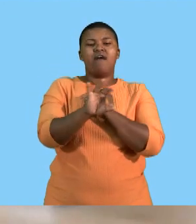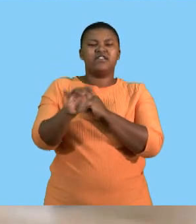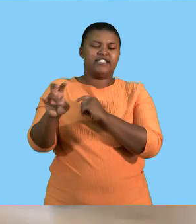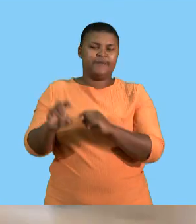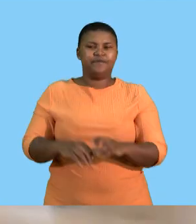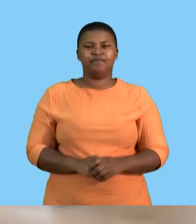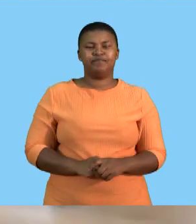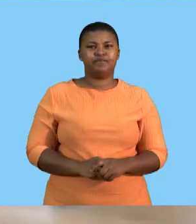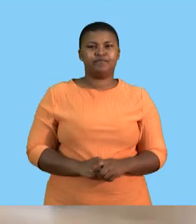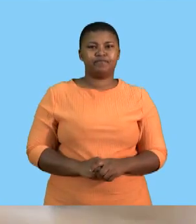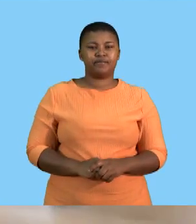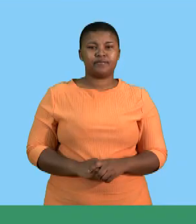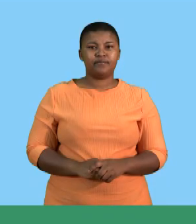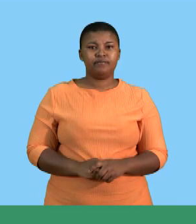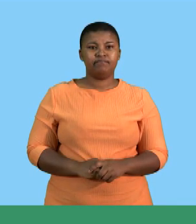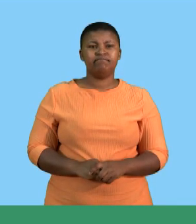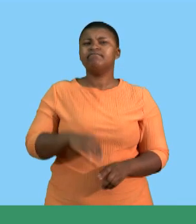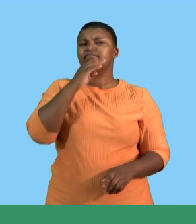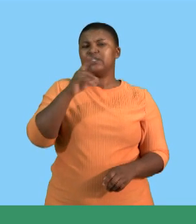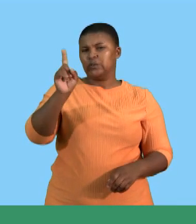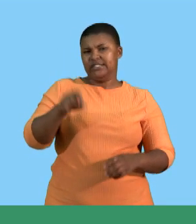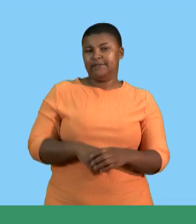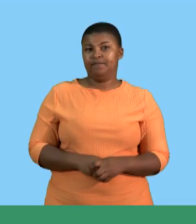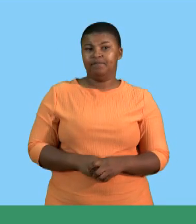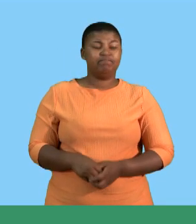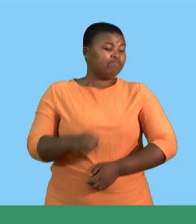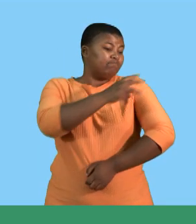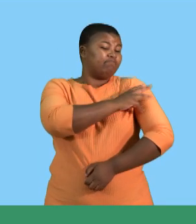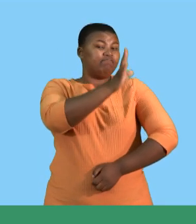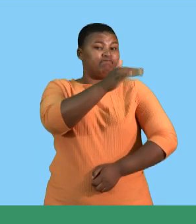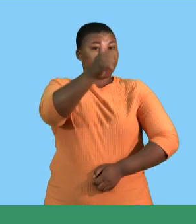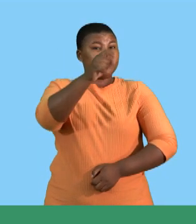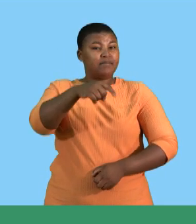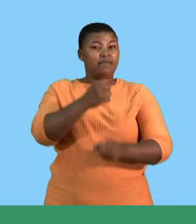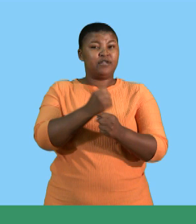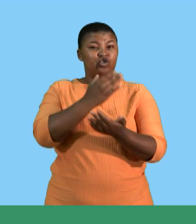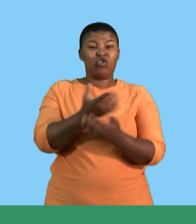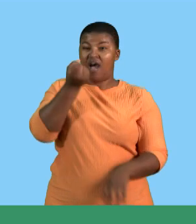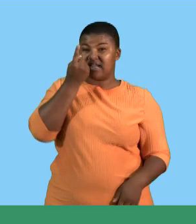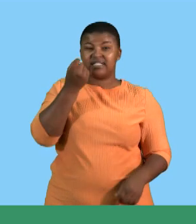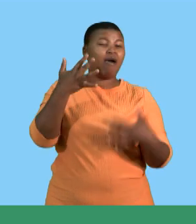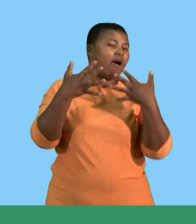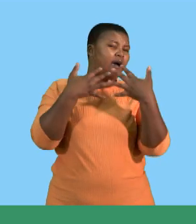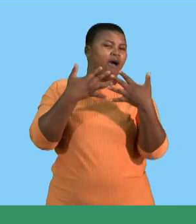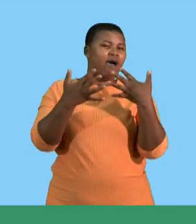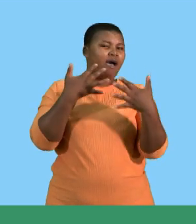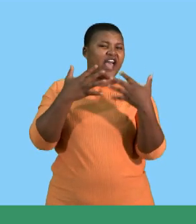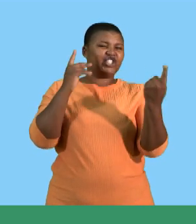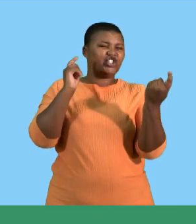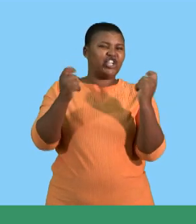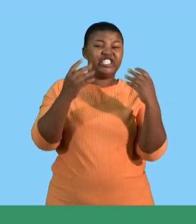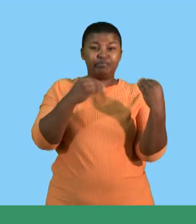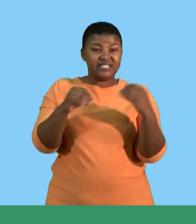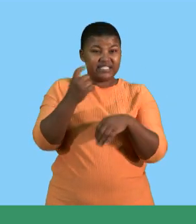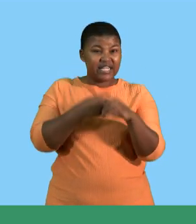business. So what does this mean? They should understand any changes that the business environments have.